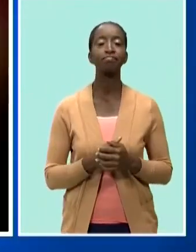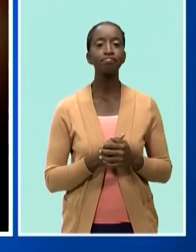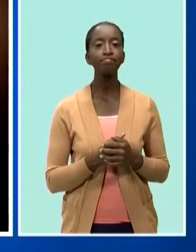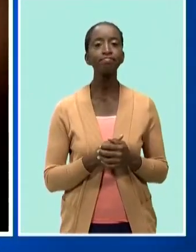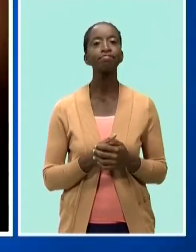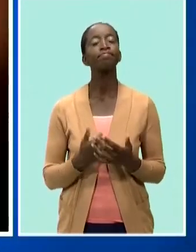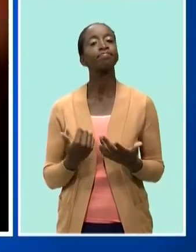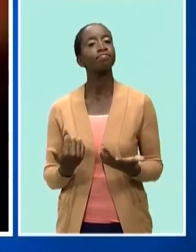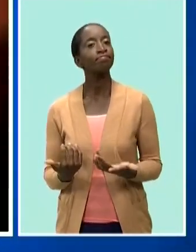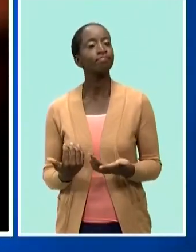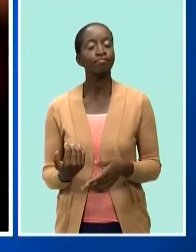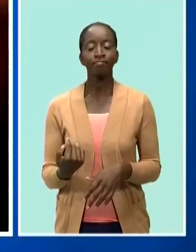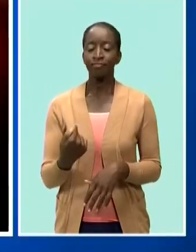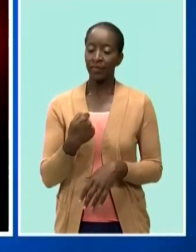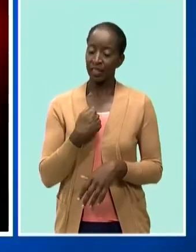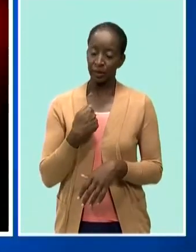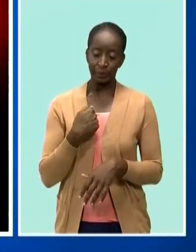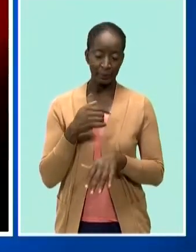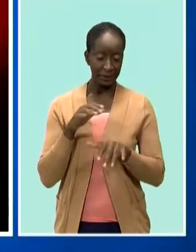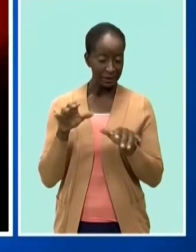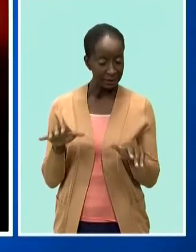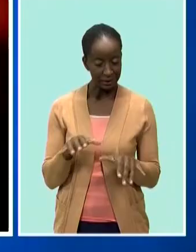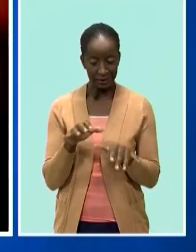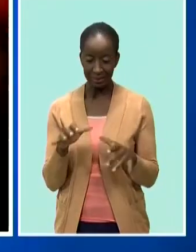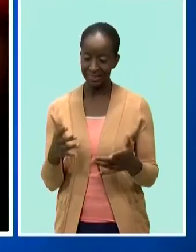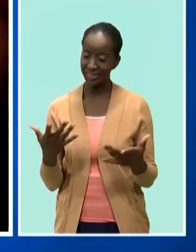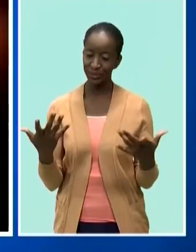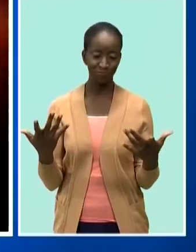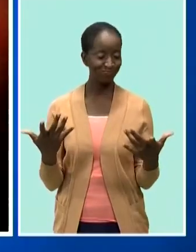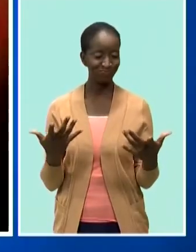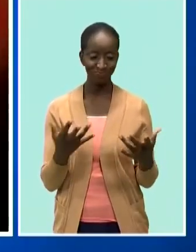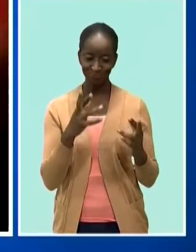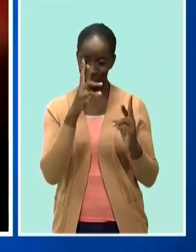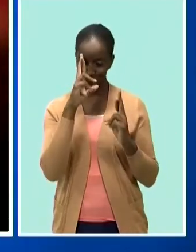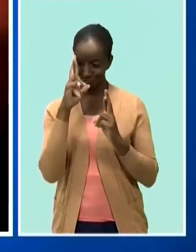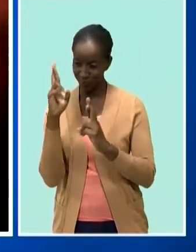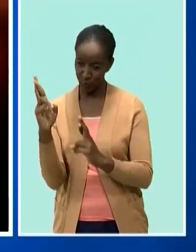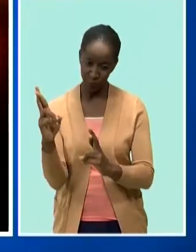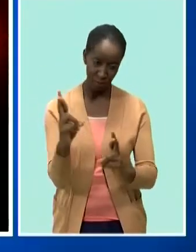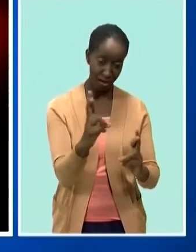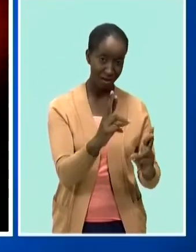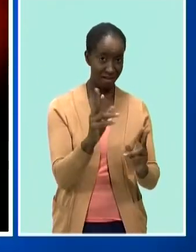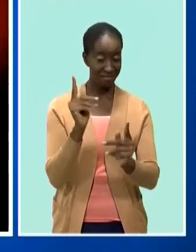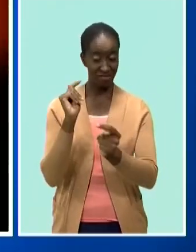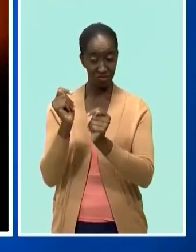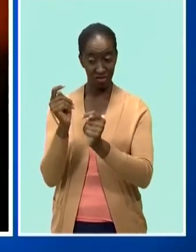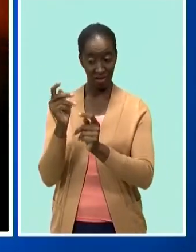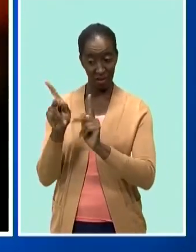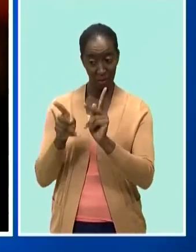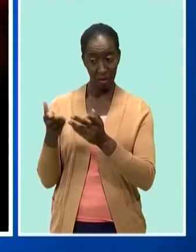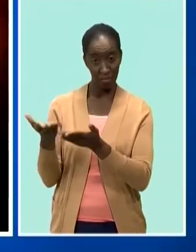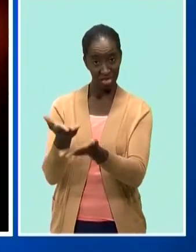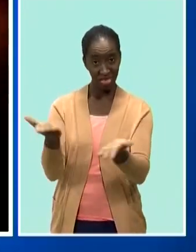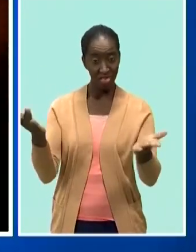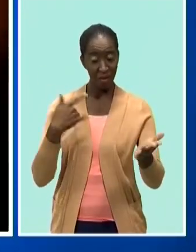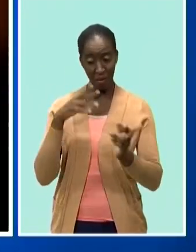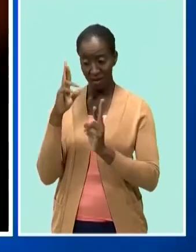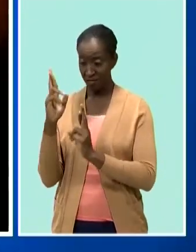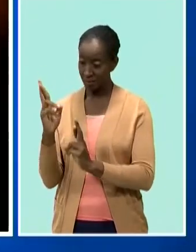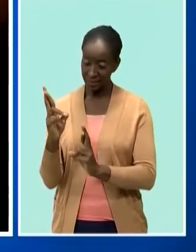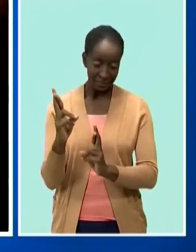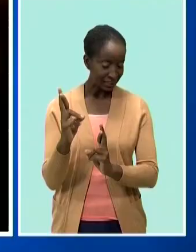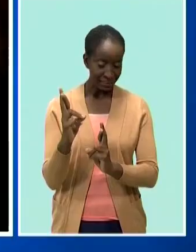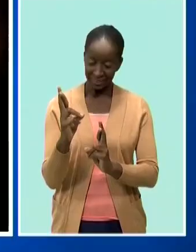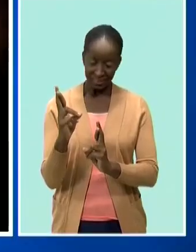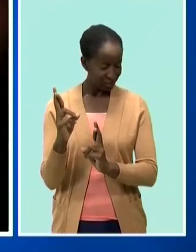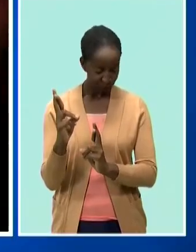was very highly disrespectful to the citizens of Trinidad and Tobago, and also to the TTPS, the